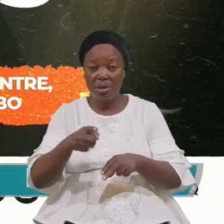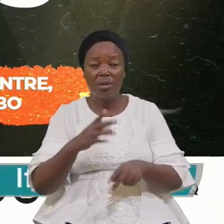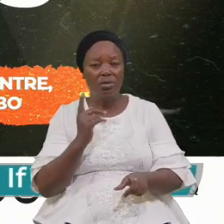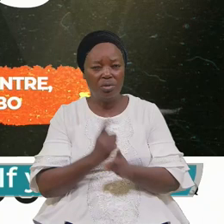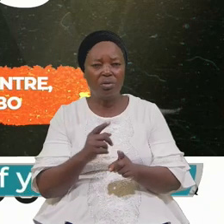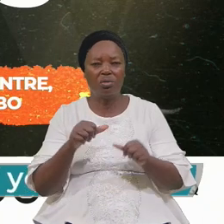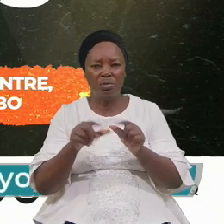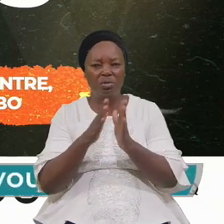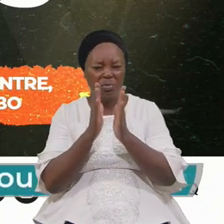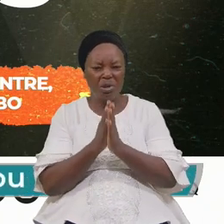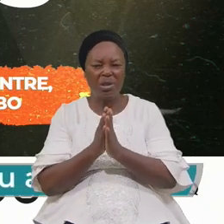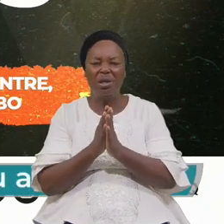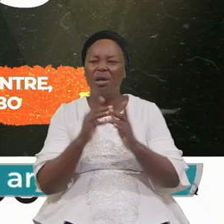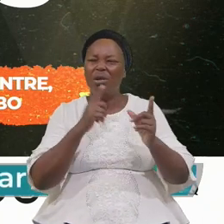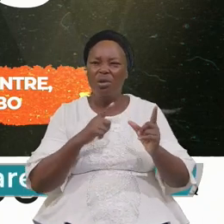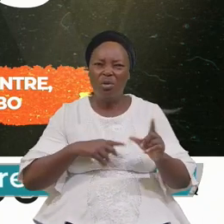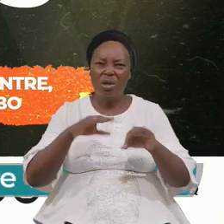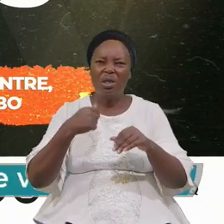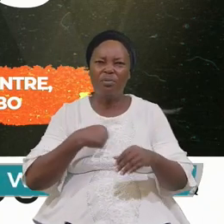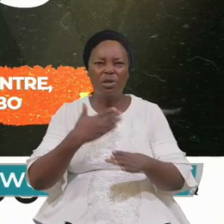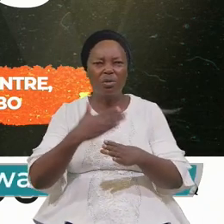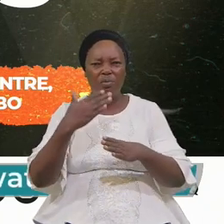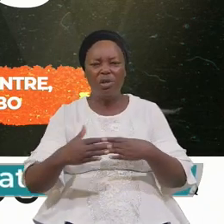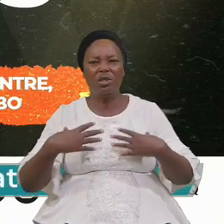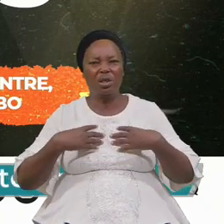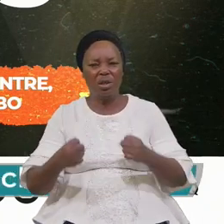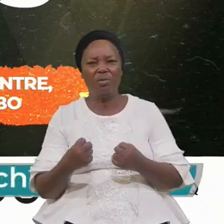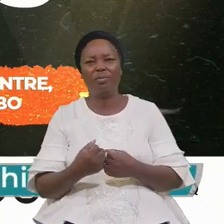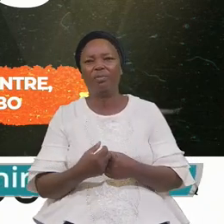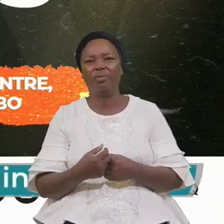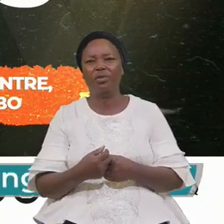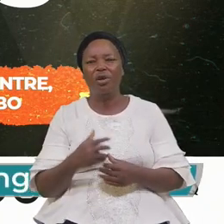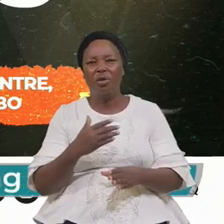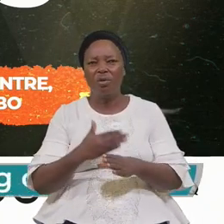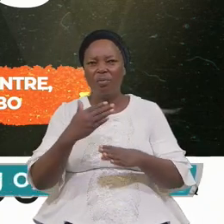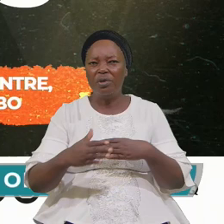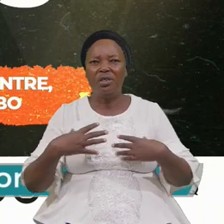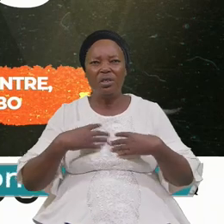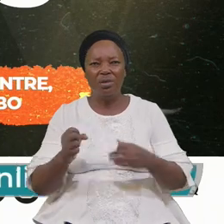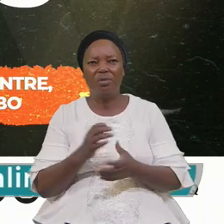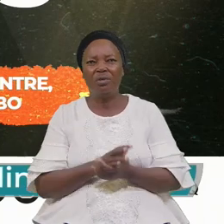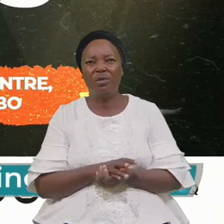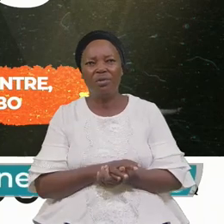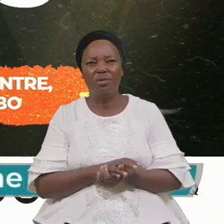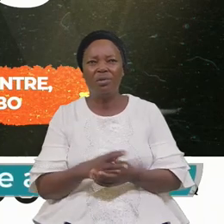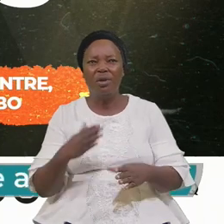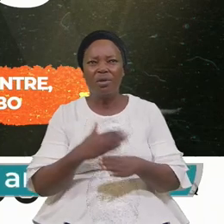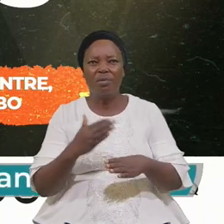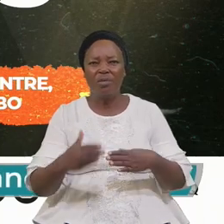God, give me complete cure. Complete cure. Complete